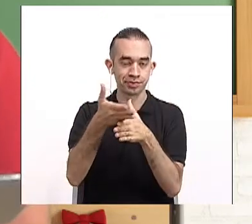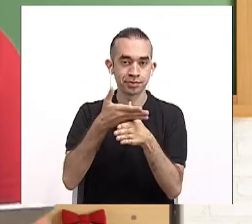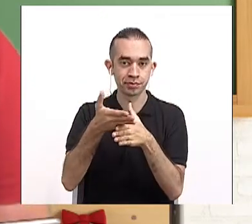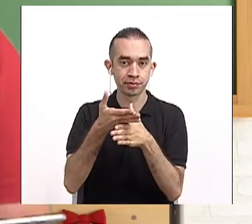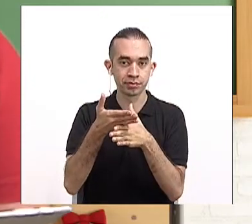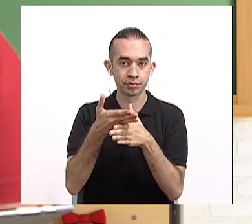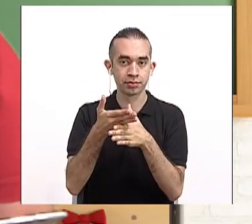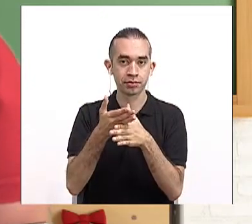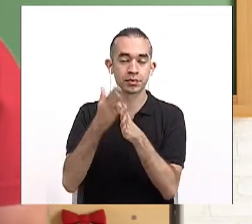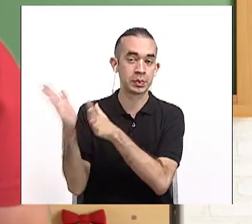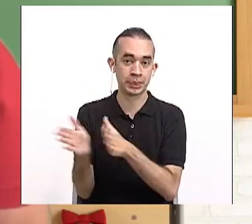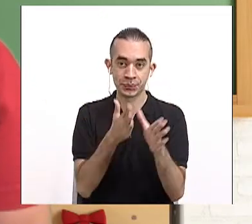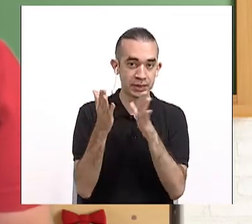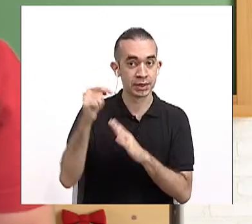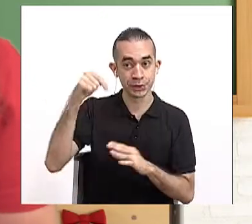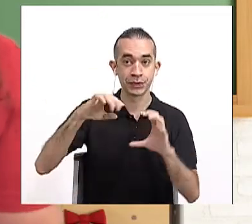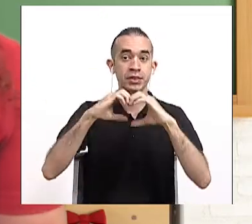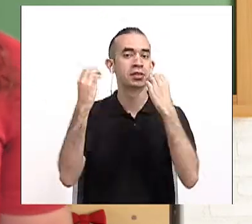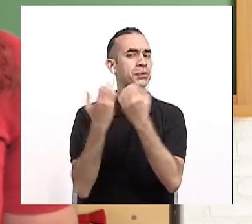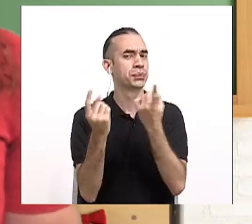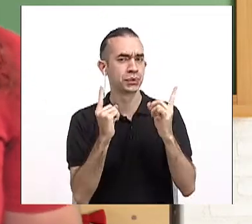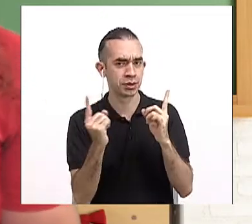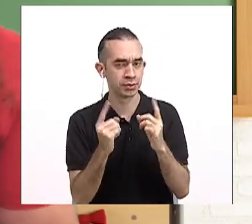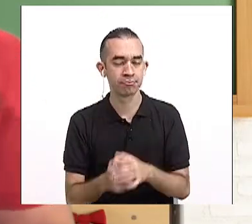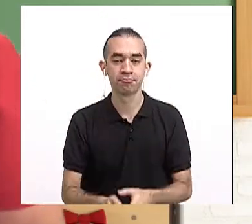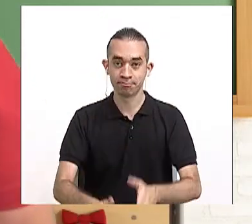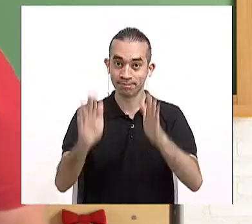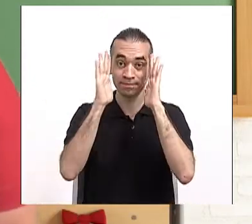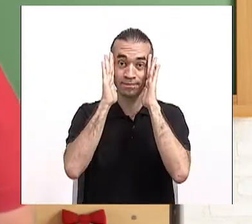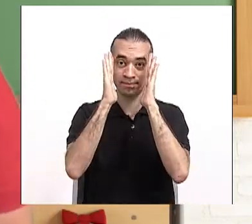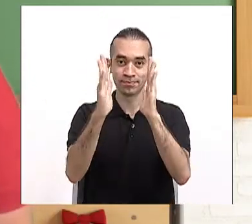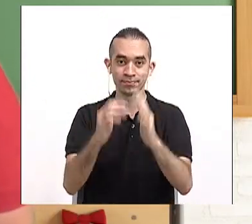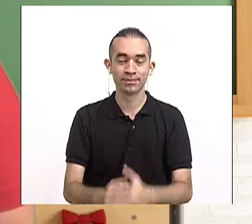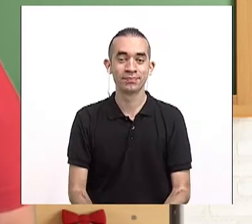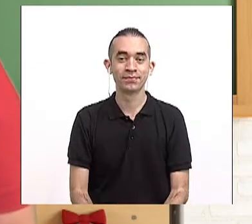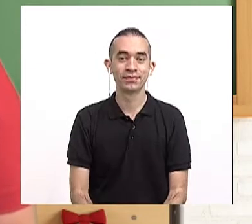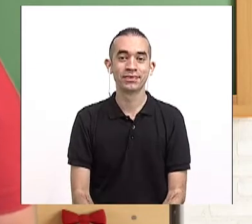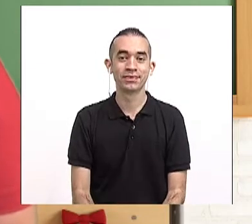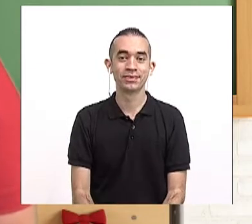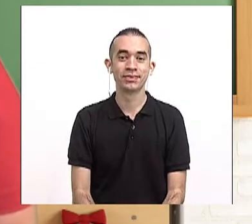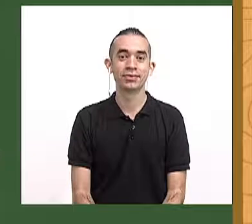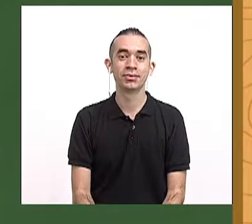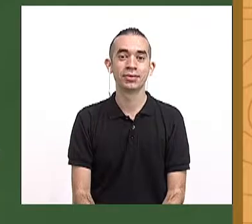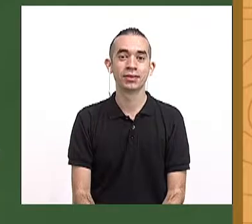our plan for today's lesson. So let's pay attention.